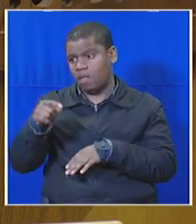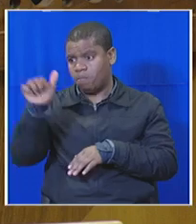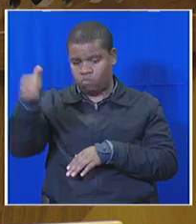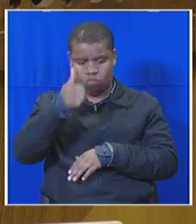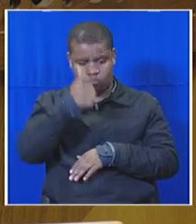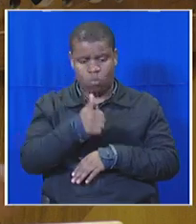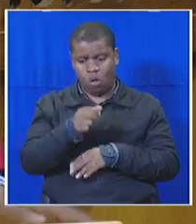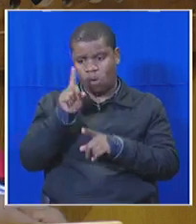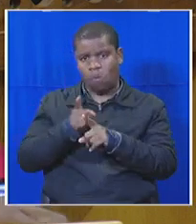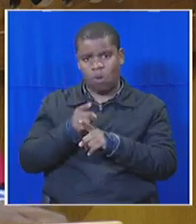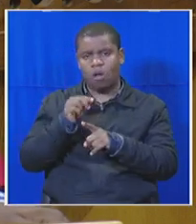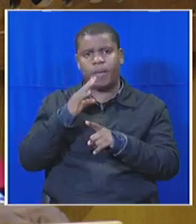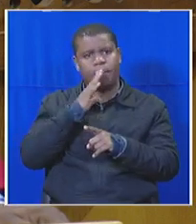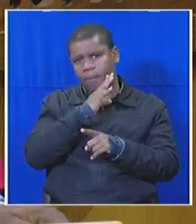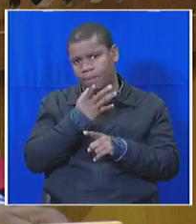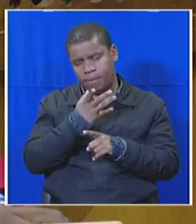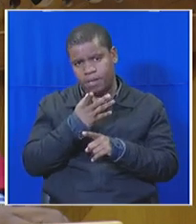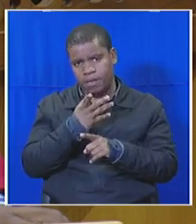accountable. It is a clear